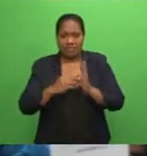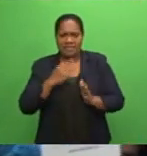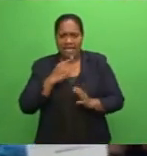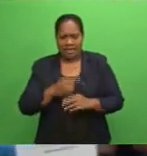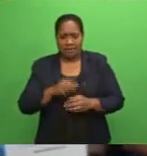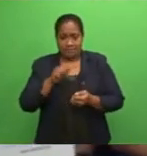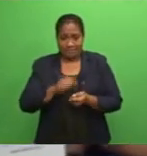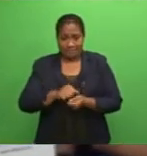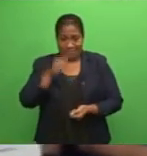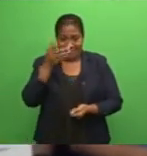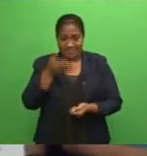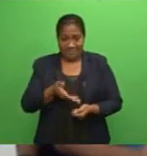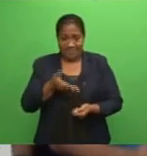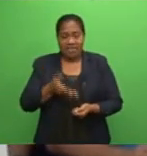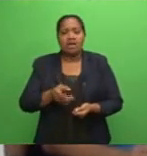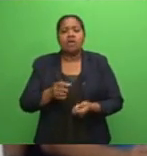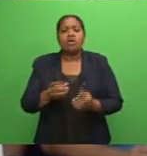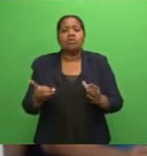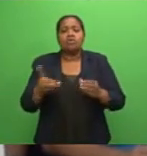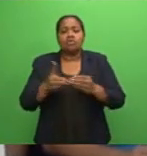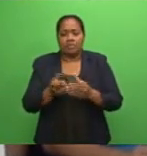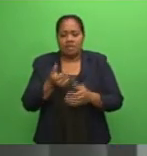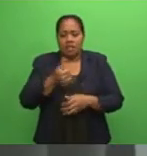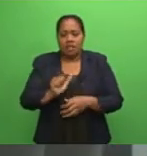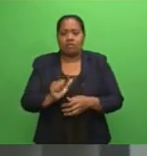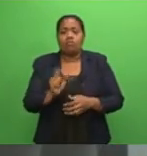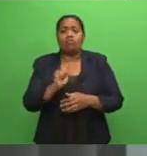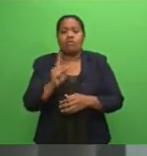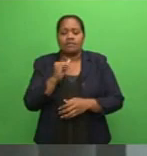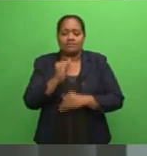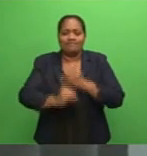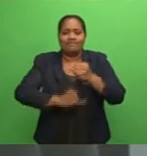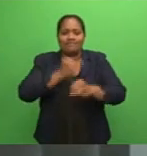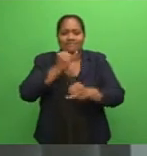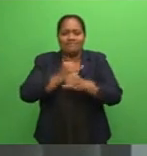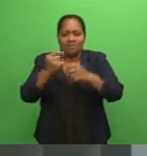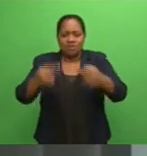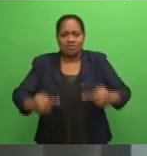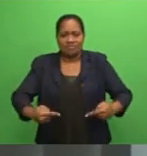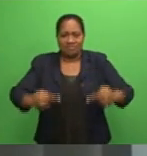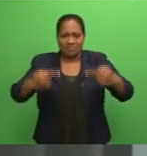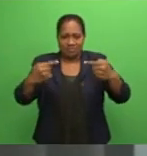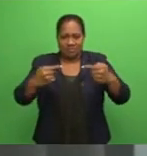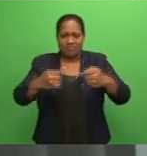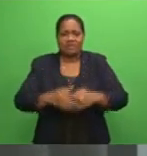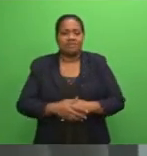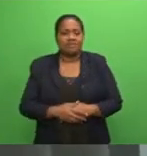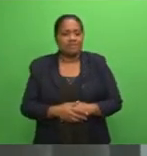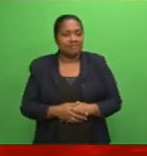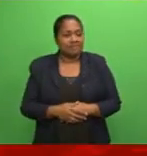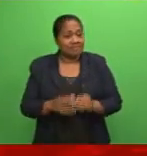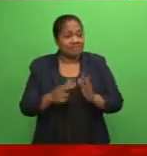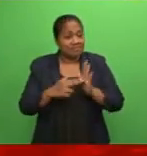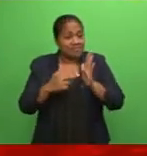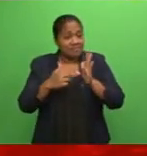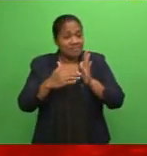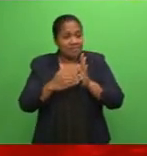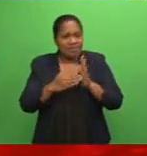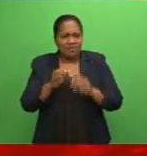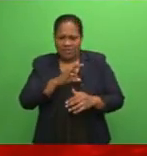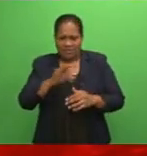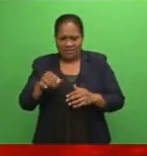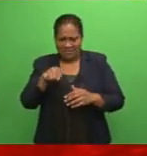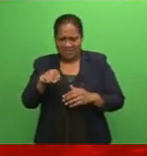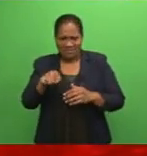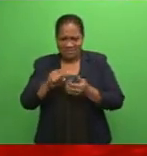certified document that will allow for international competitions. With New Zealand, it's a total different ball game because of these.